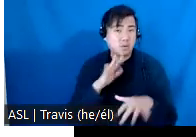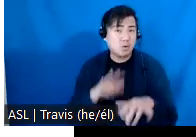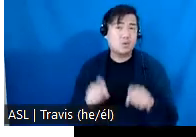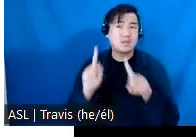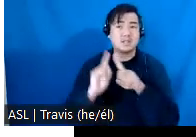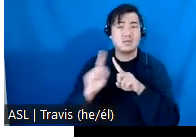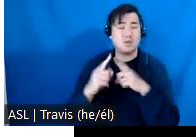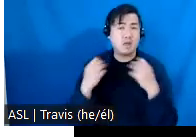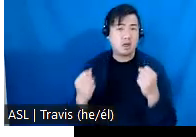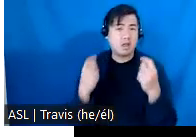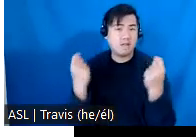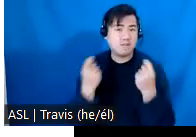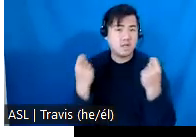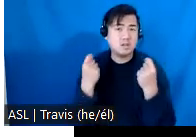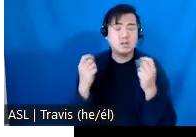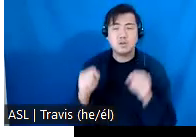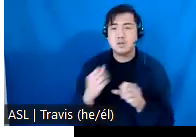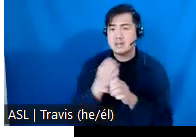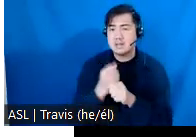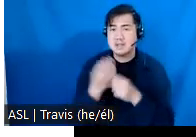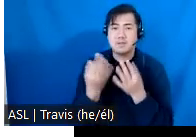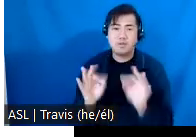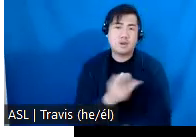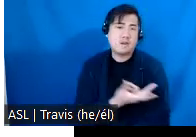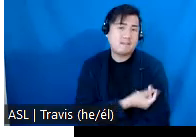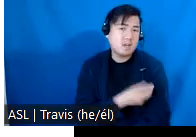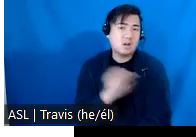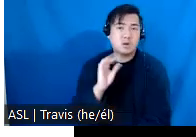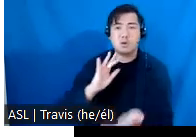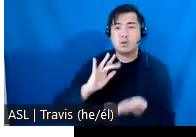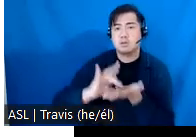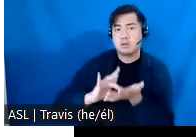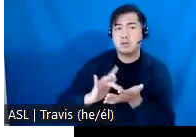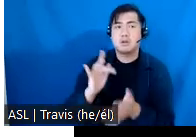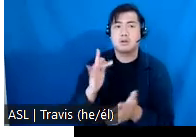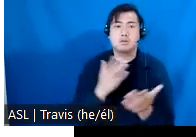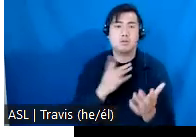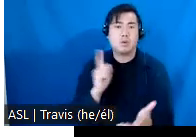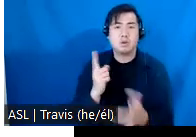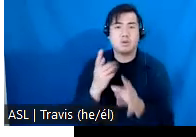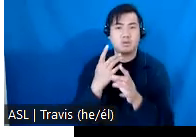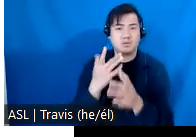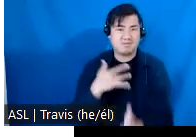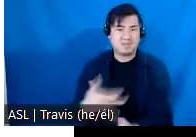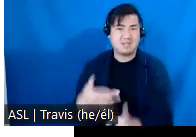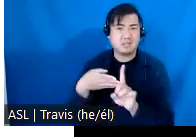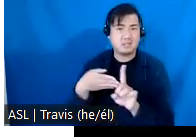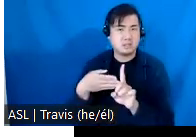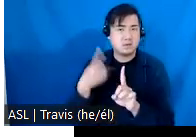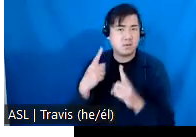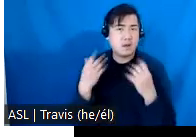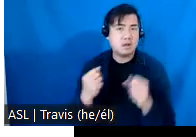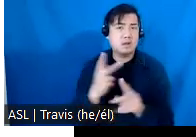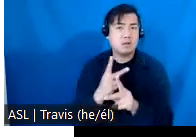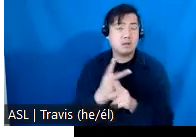free at any pharmacy or where you go seek medical treatment as well. There will be no cost around